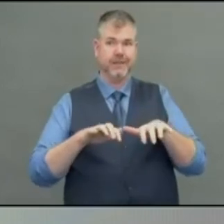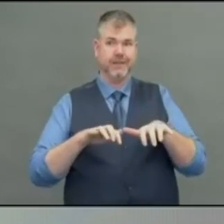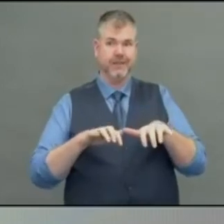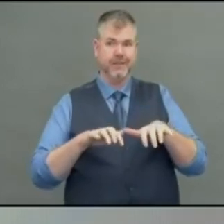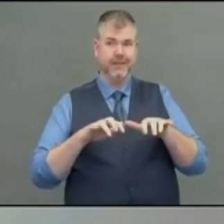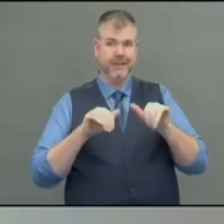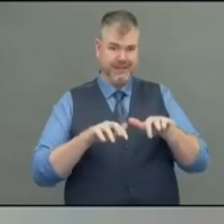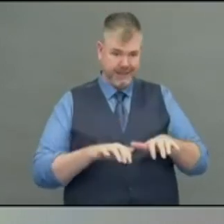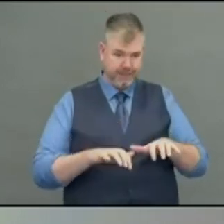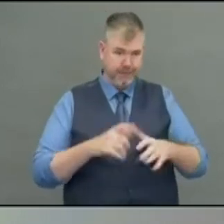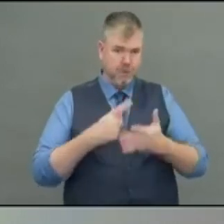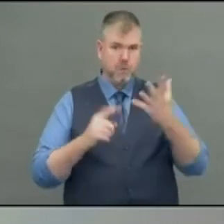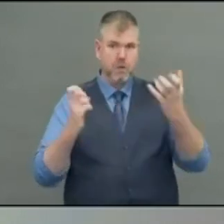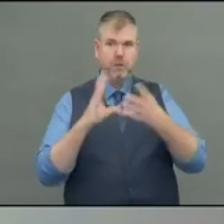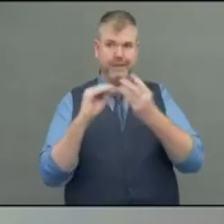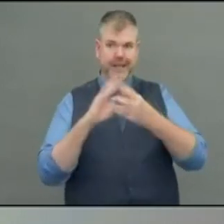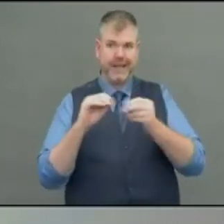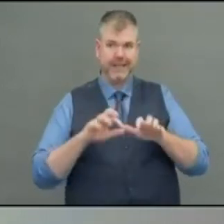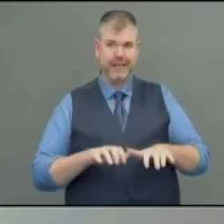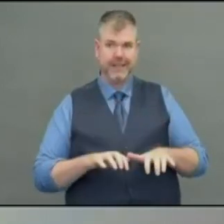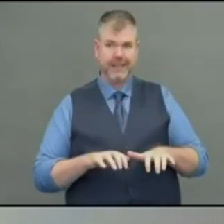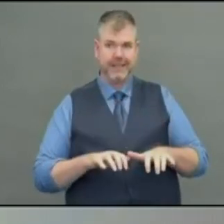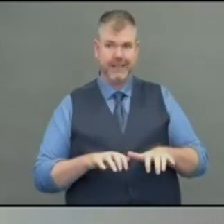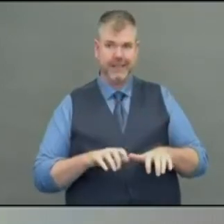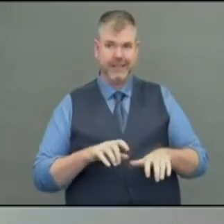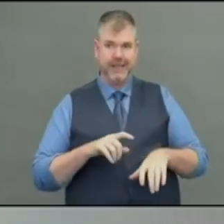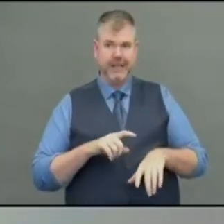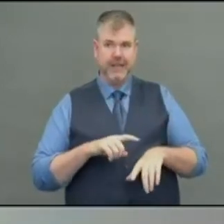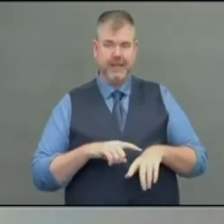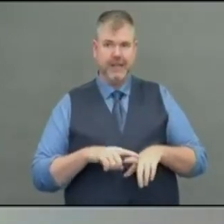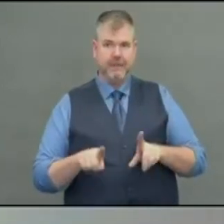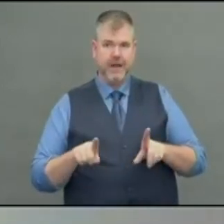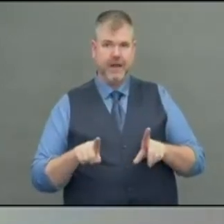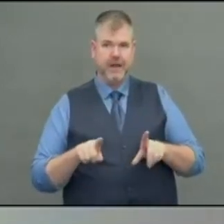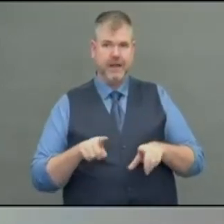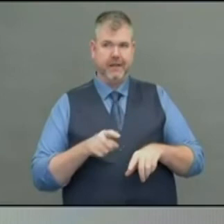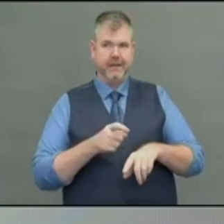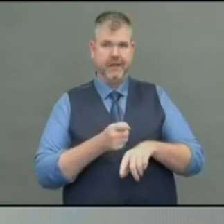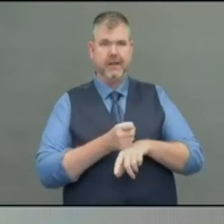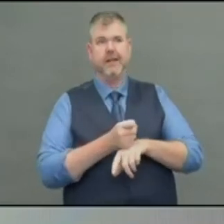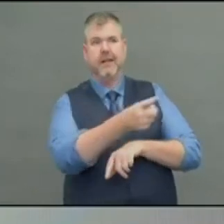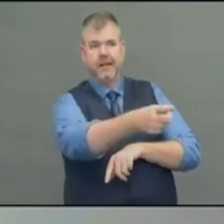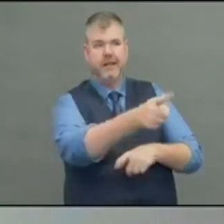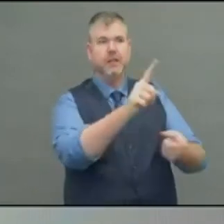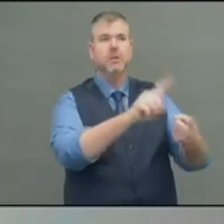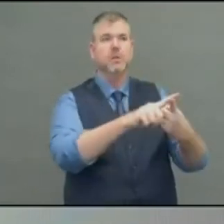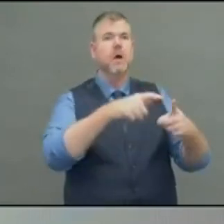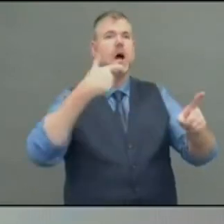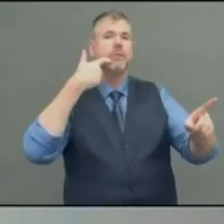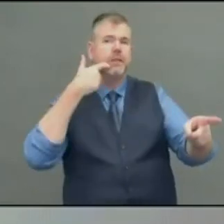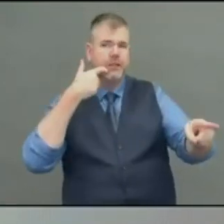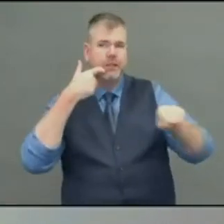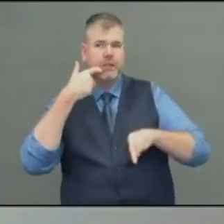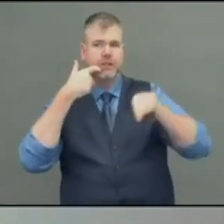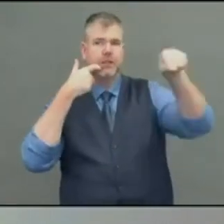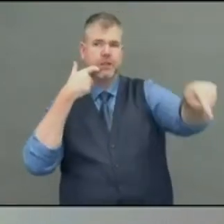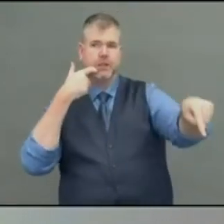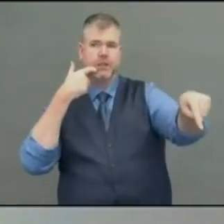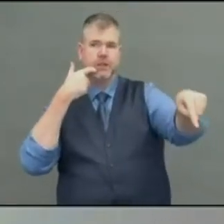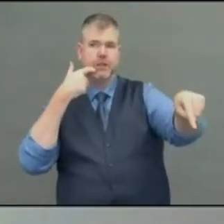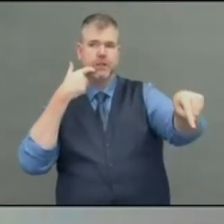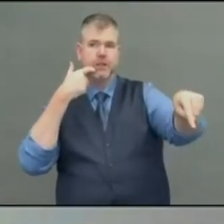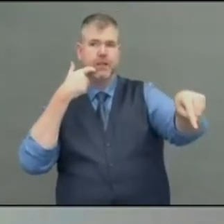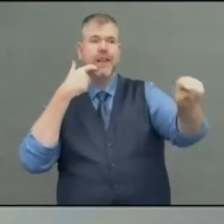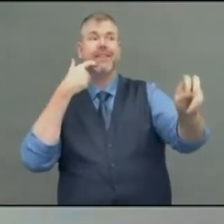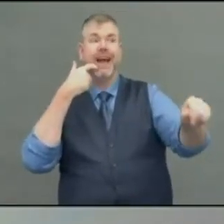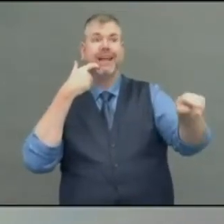say. But there has to be an operator voicing to their caller so that they can communicate with someone else